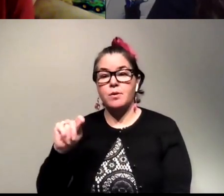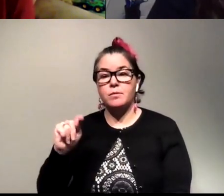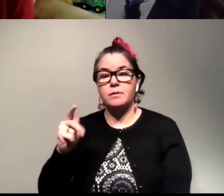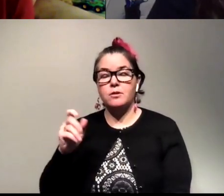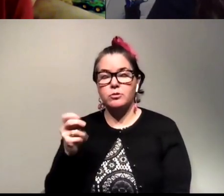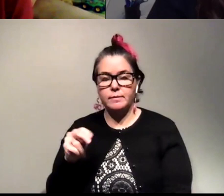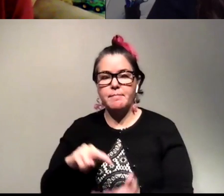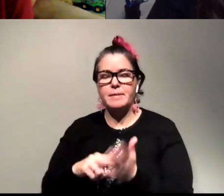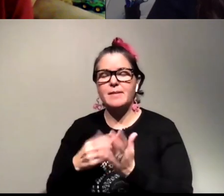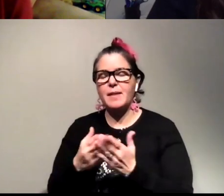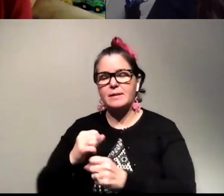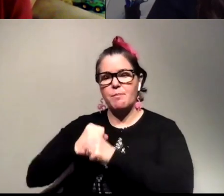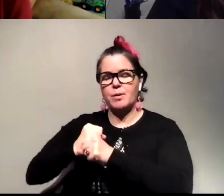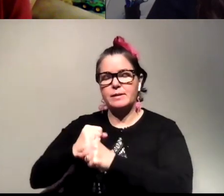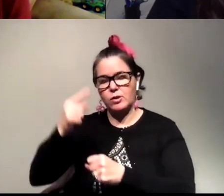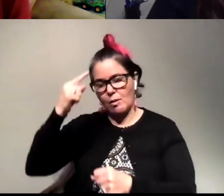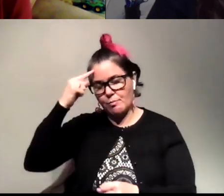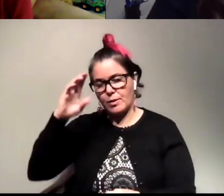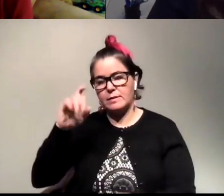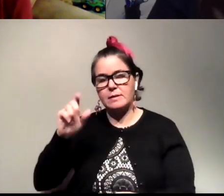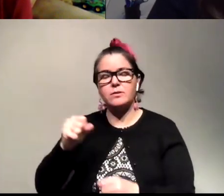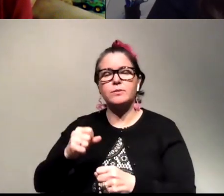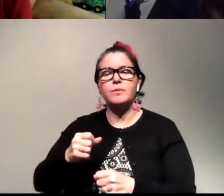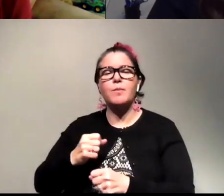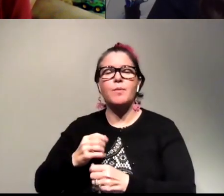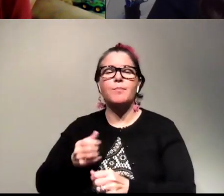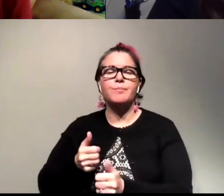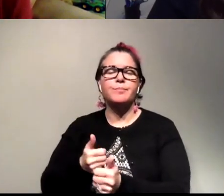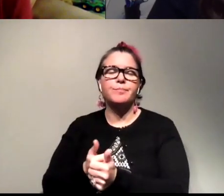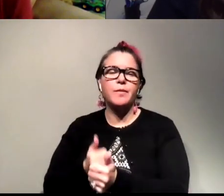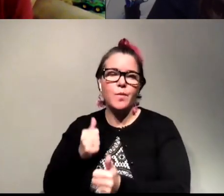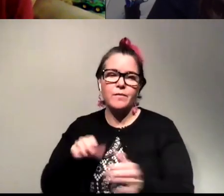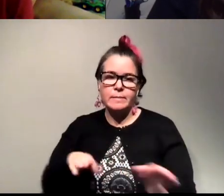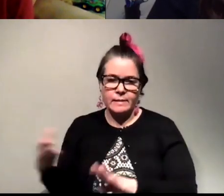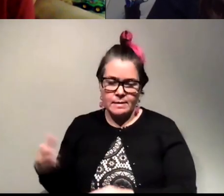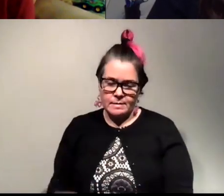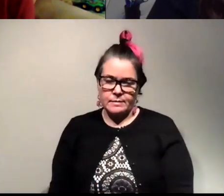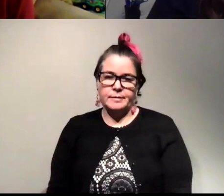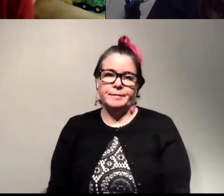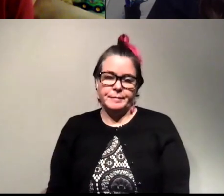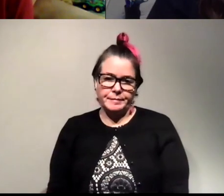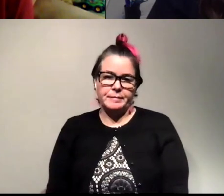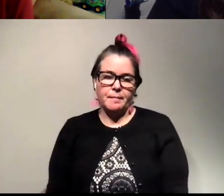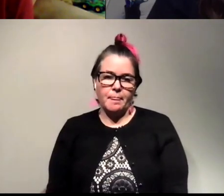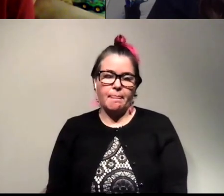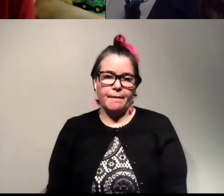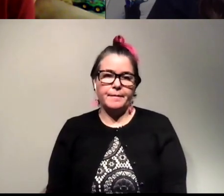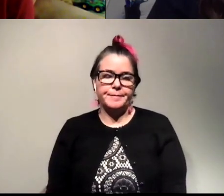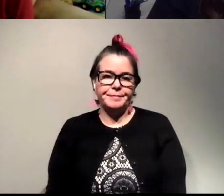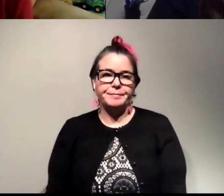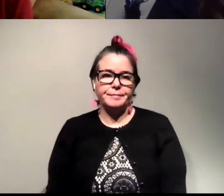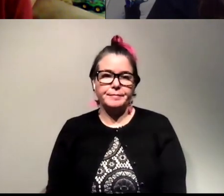that protect our brain cells from dying. And, you know, a lot of the